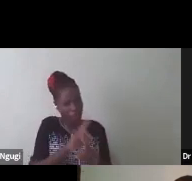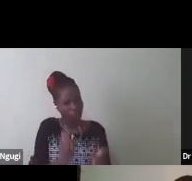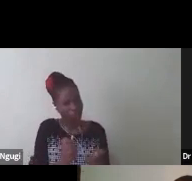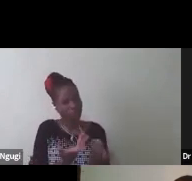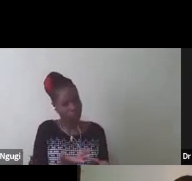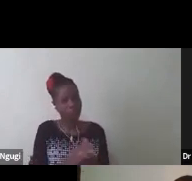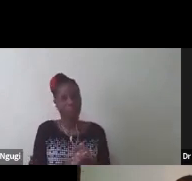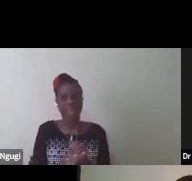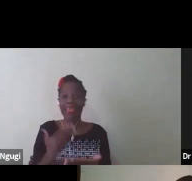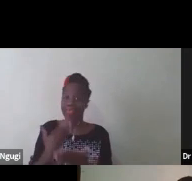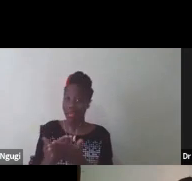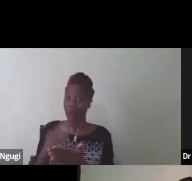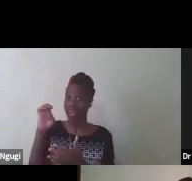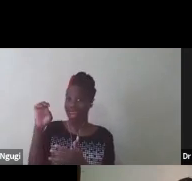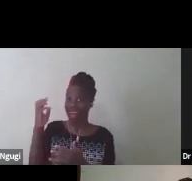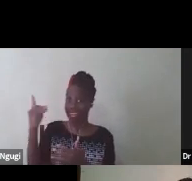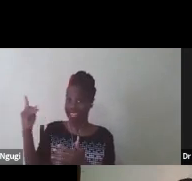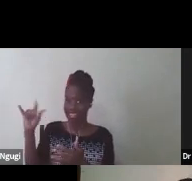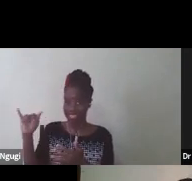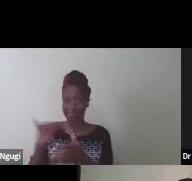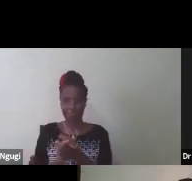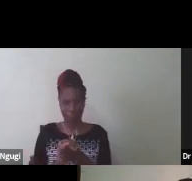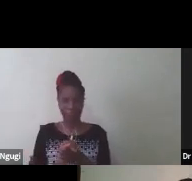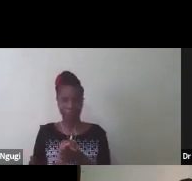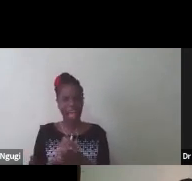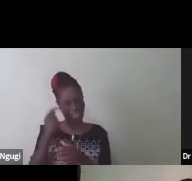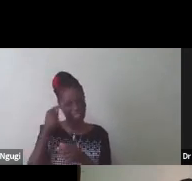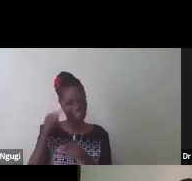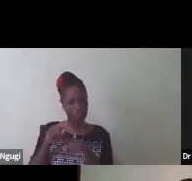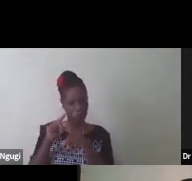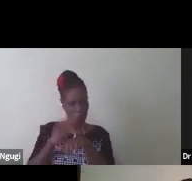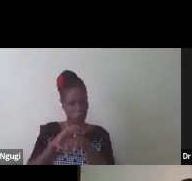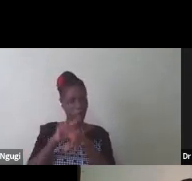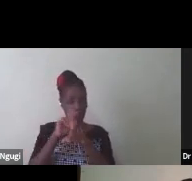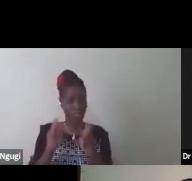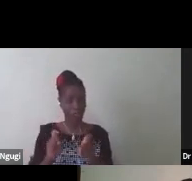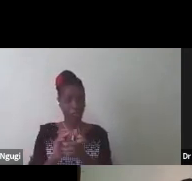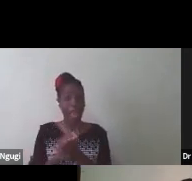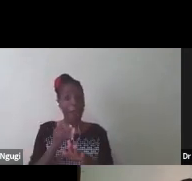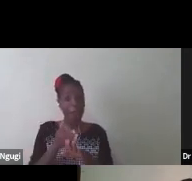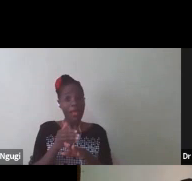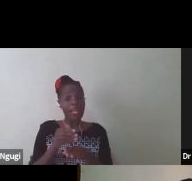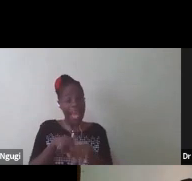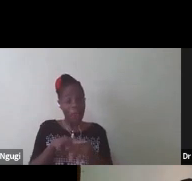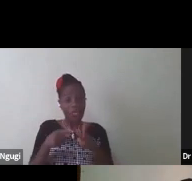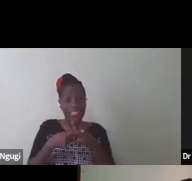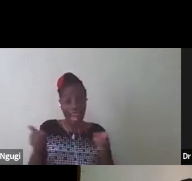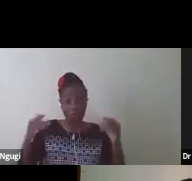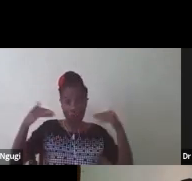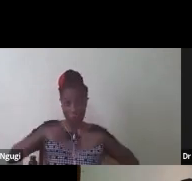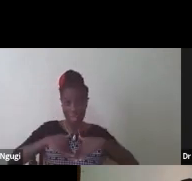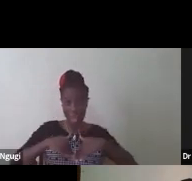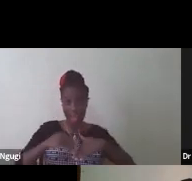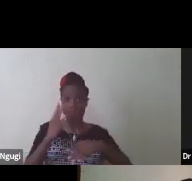Yeah, thank you, Eddie. I think that's a very good question. Yeah, when we started these series of webinar, we